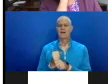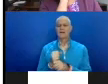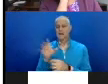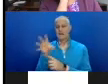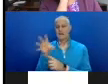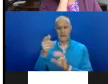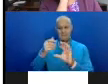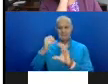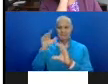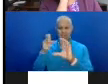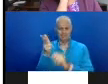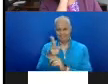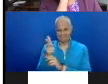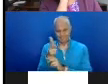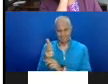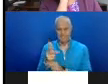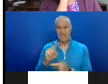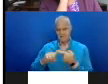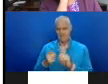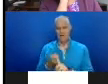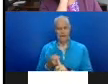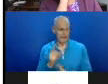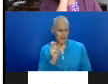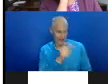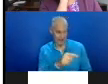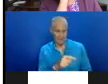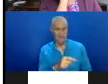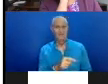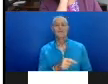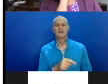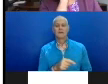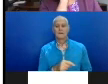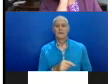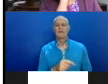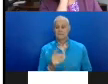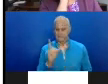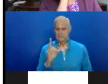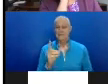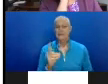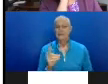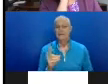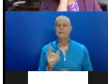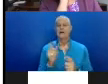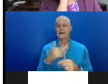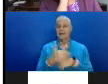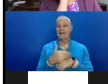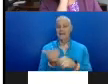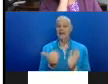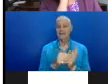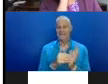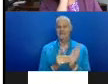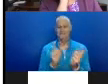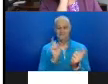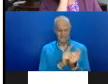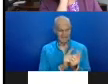her friend behind the camera, and I asked him if he would do it. They did, lo and behold, they did meet again, and she